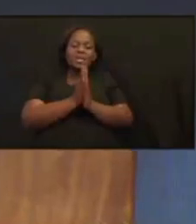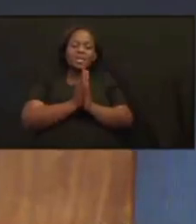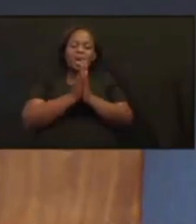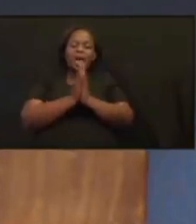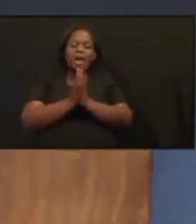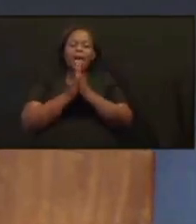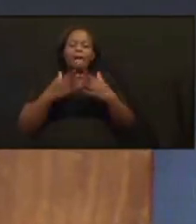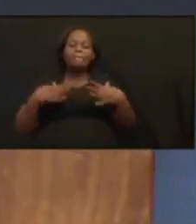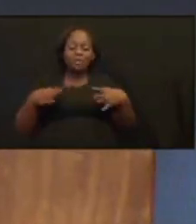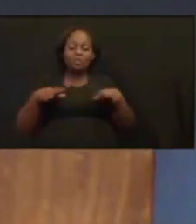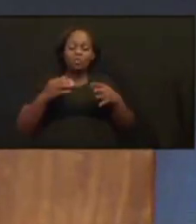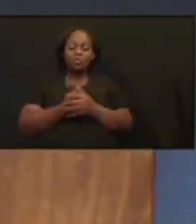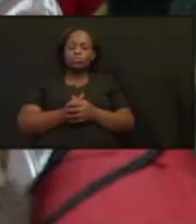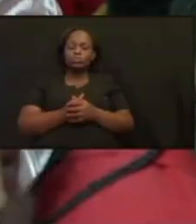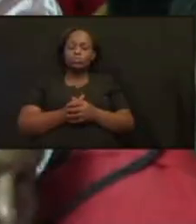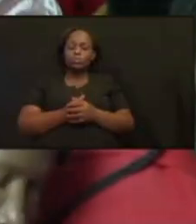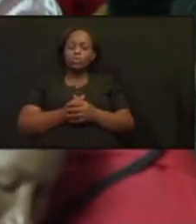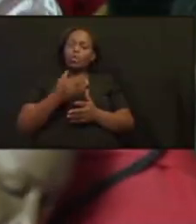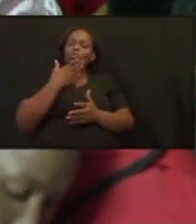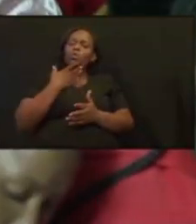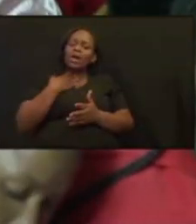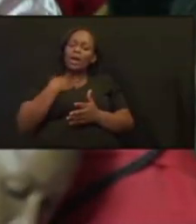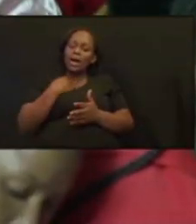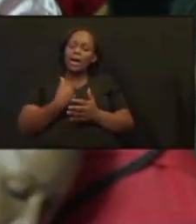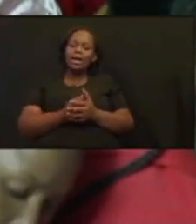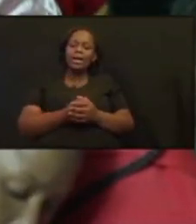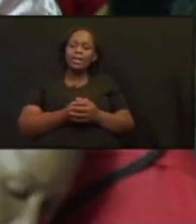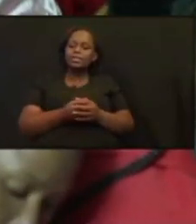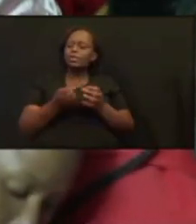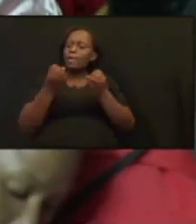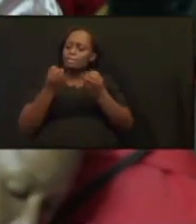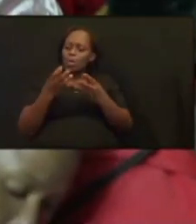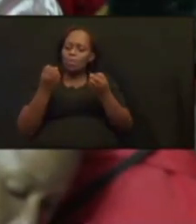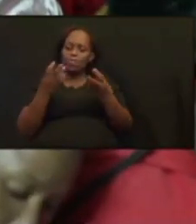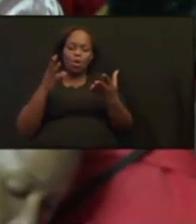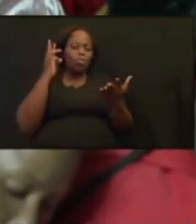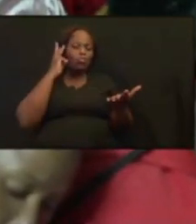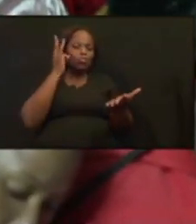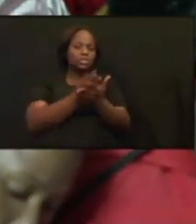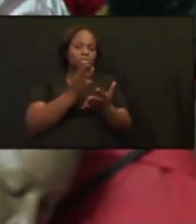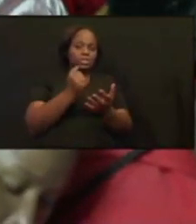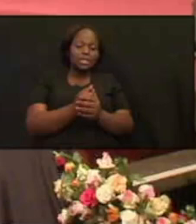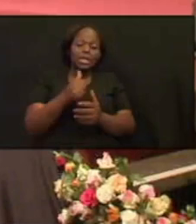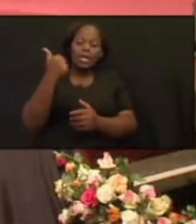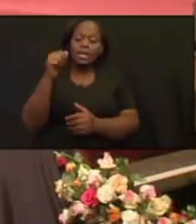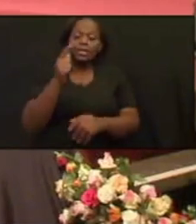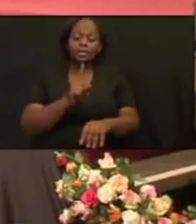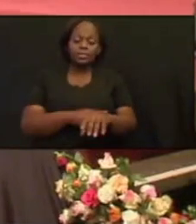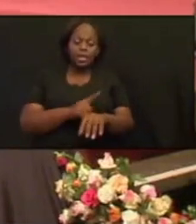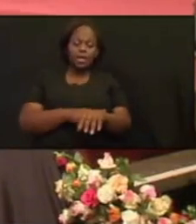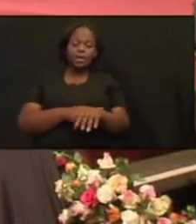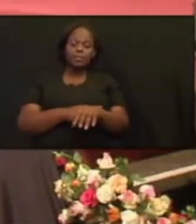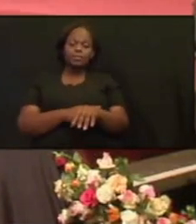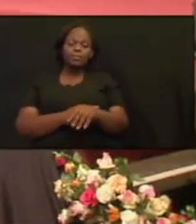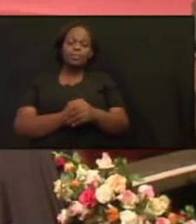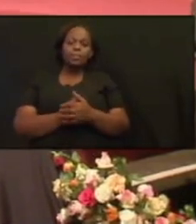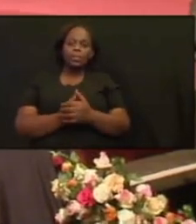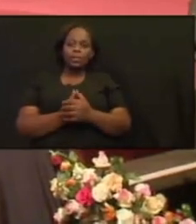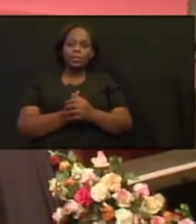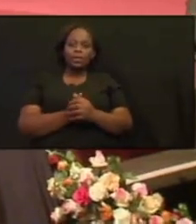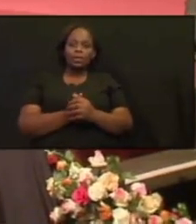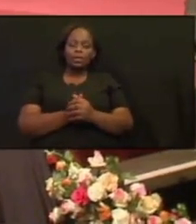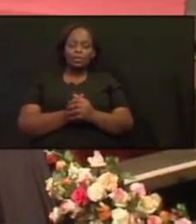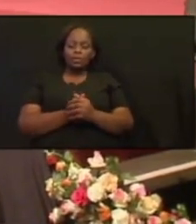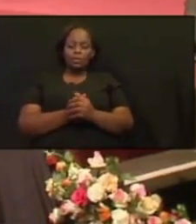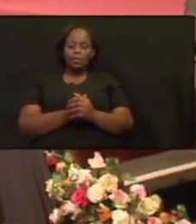restore witnesses. Every time the program of God suffers, it's not the absence of men of God, it is the